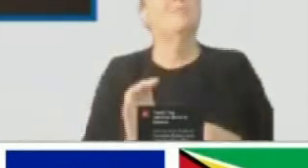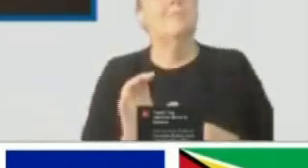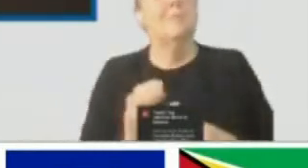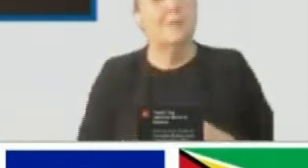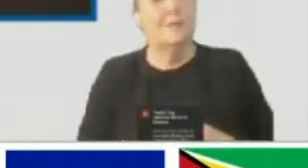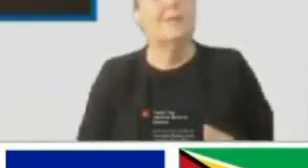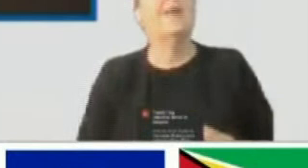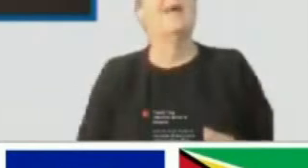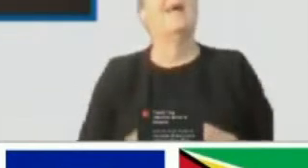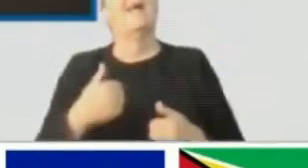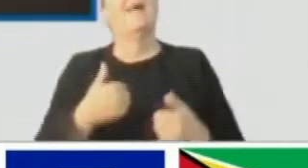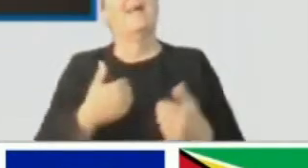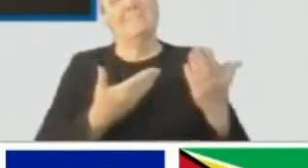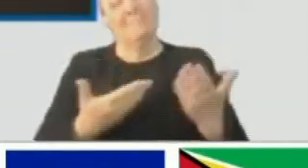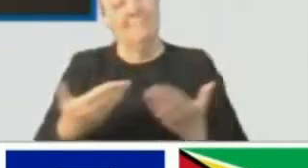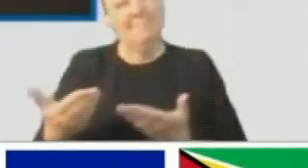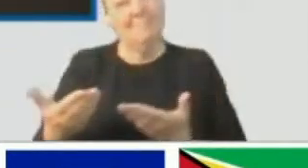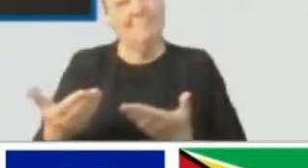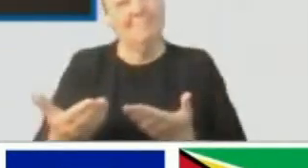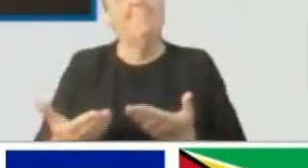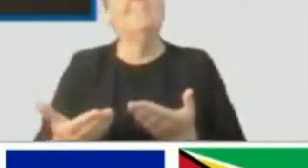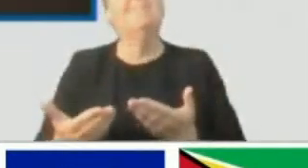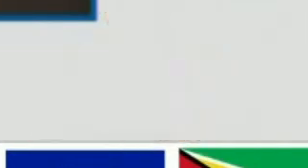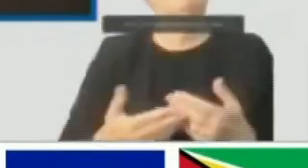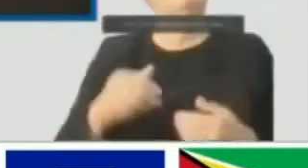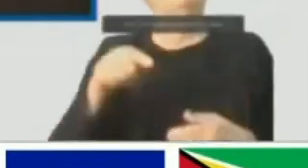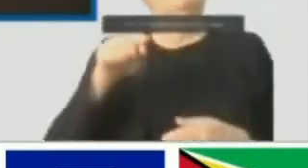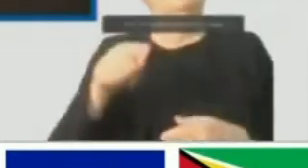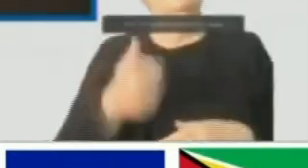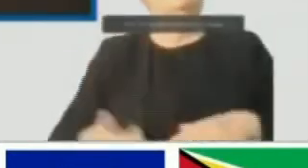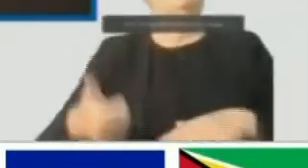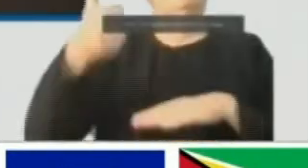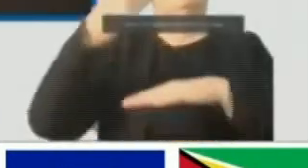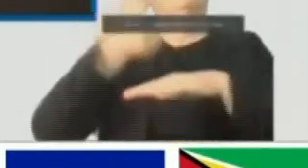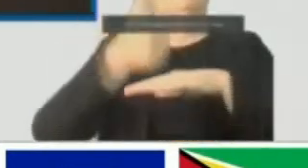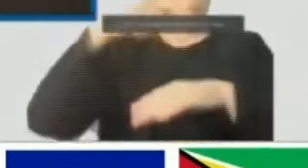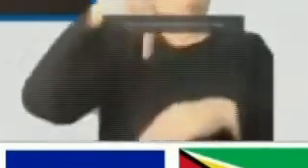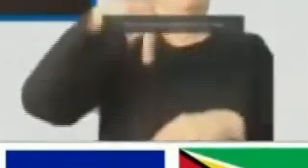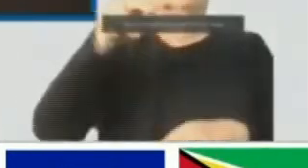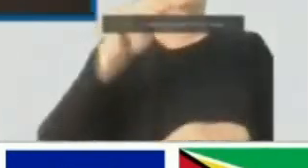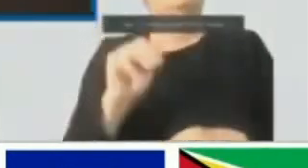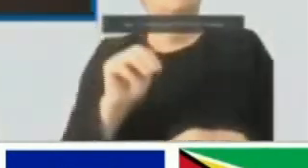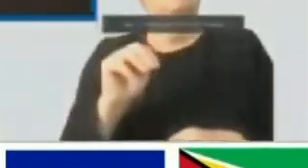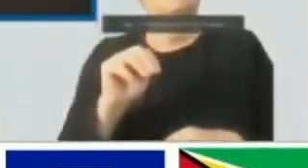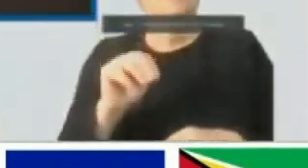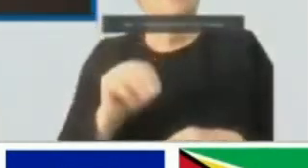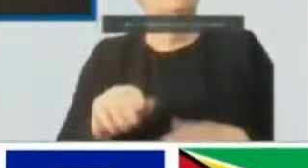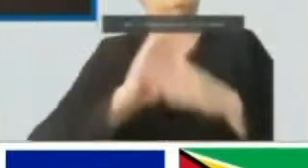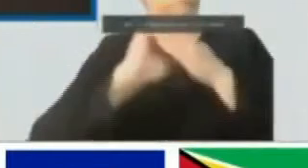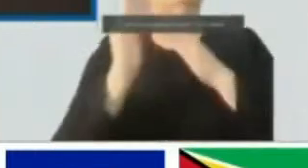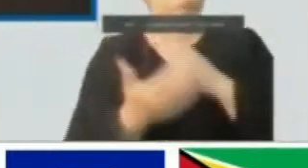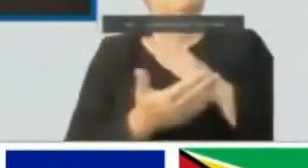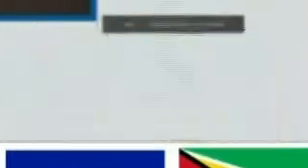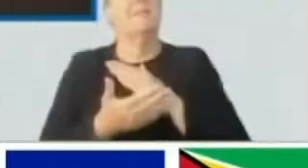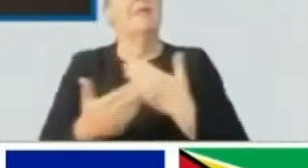of Jamaica, the Most Honorable Andrew Holness, with his message.